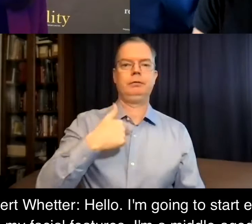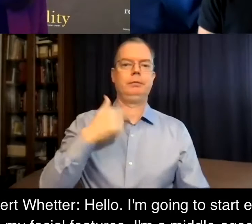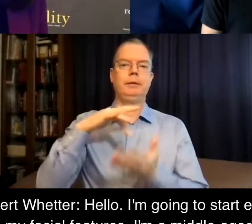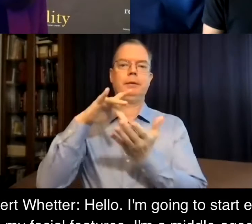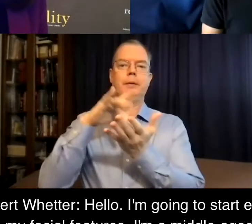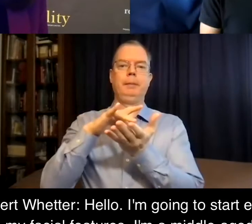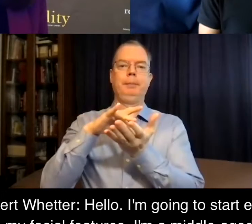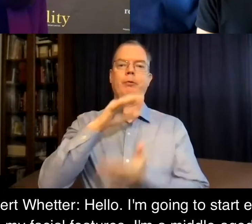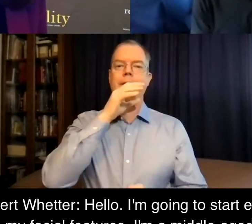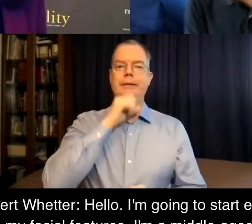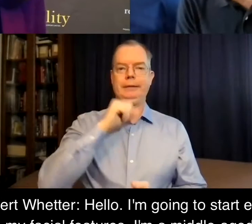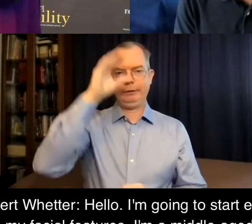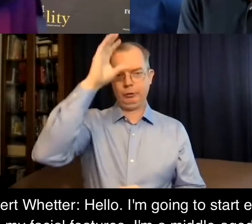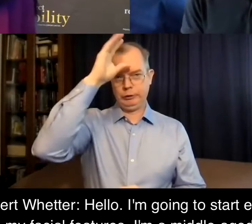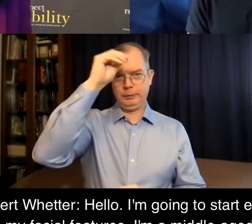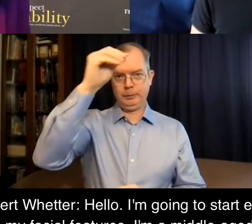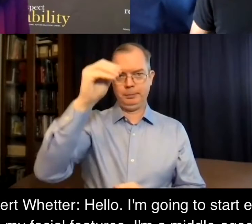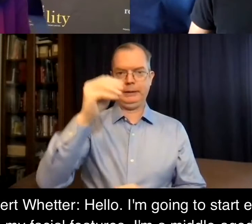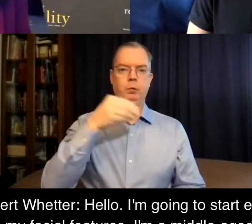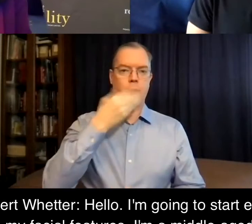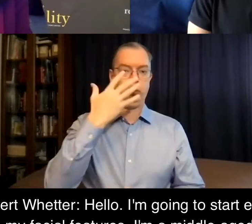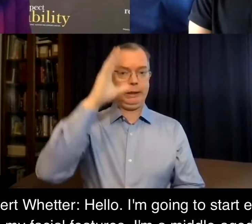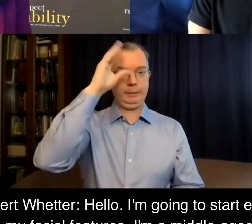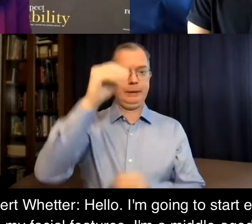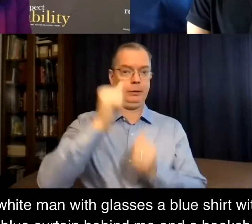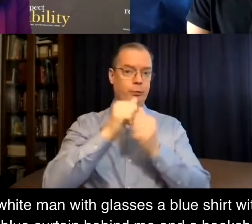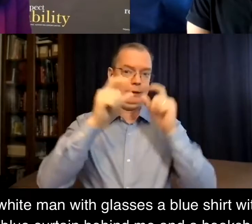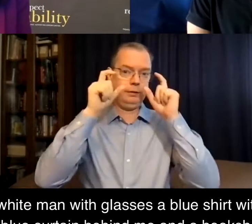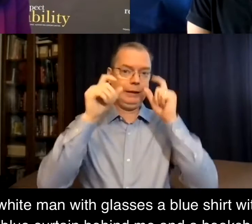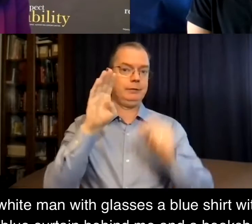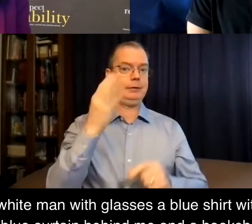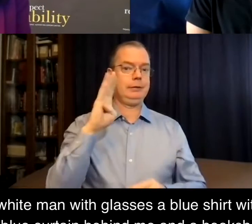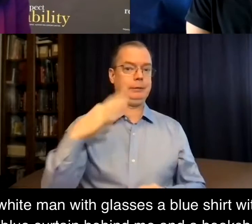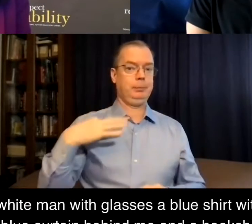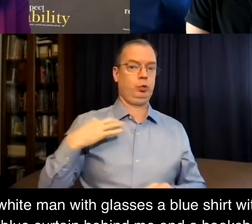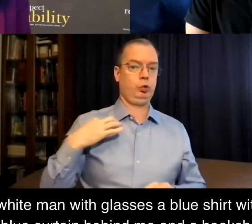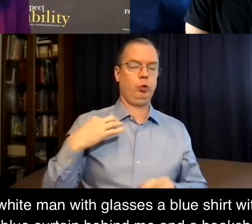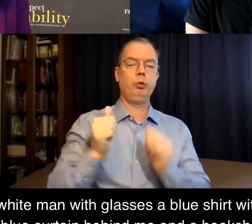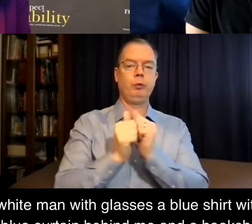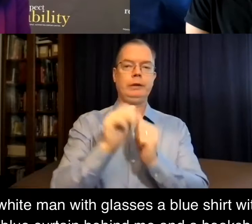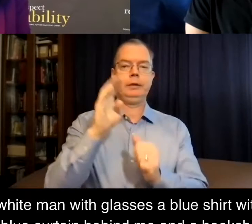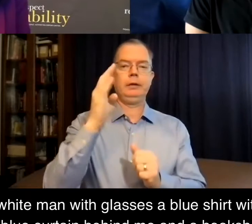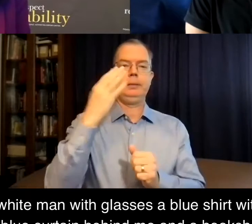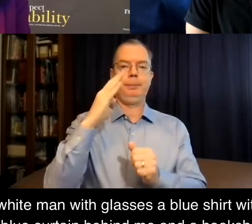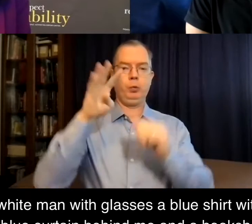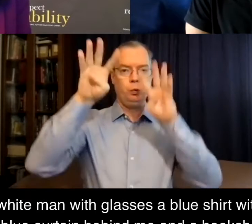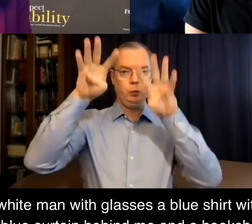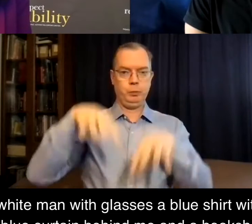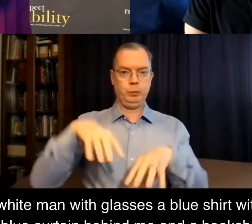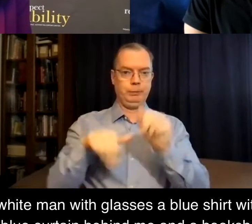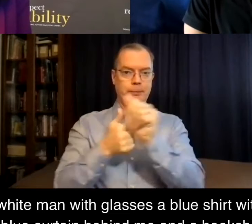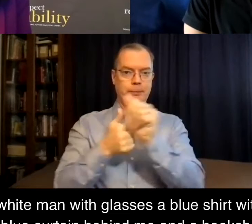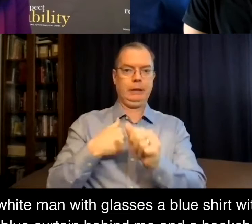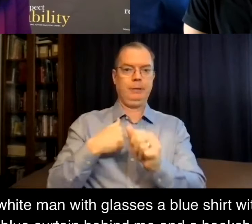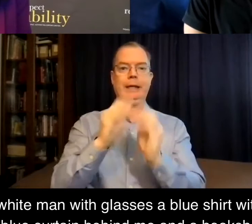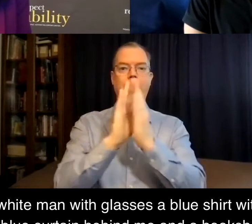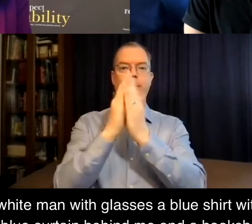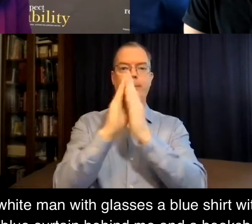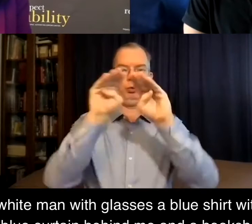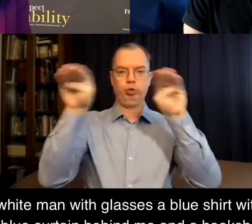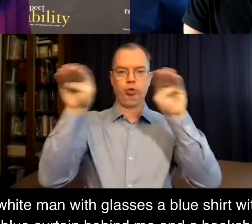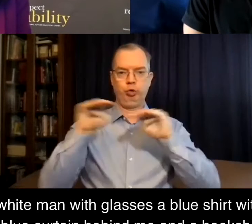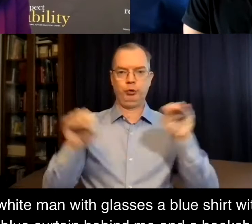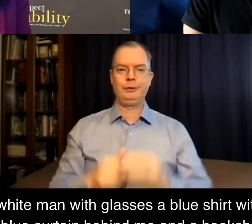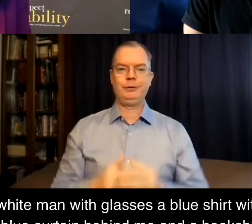Hello, I'm going to start explaining my facial features. I'm a middle-aged white man with glasses, a blue shirt with a